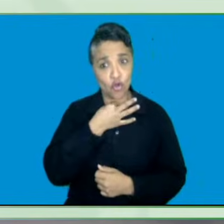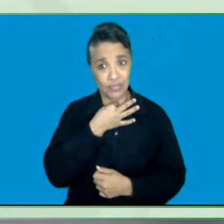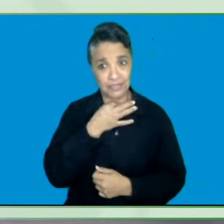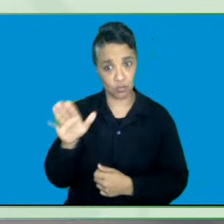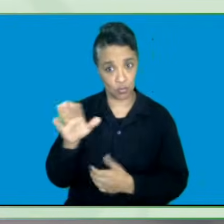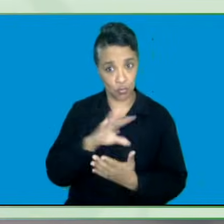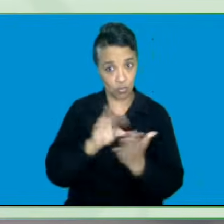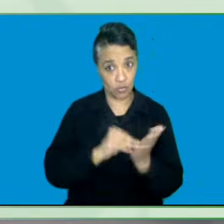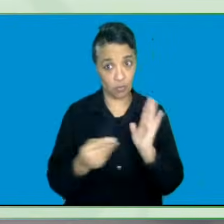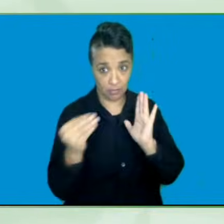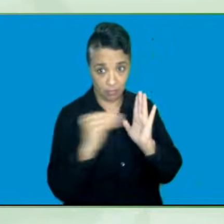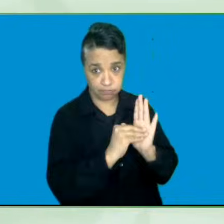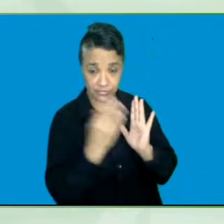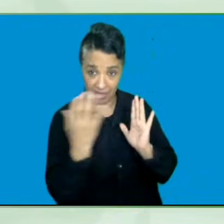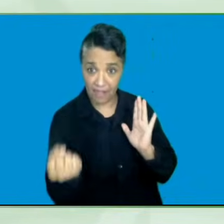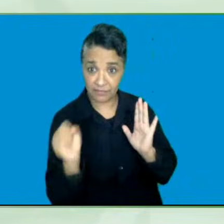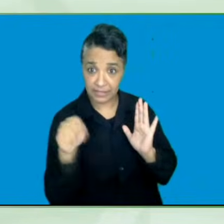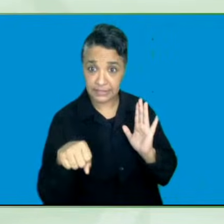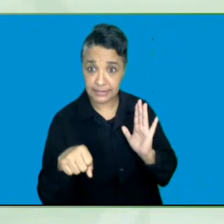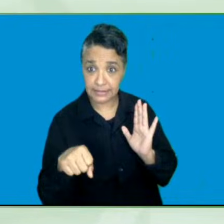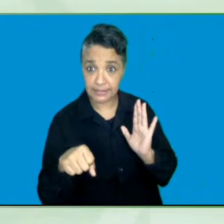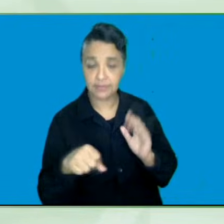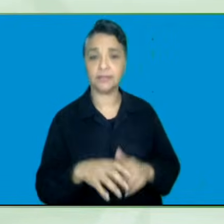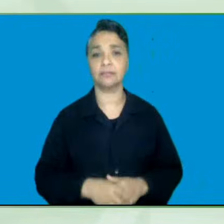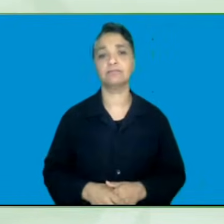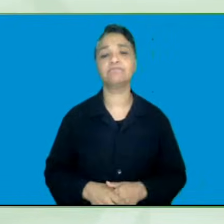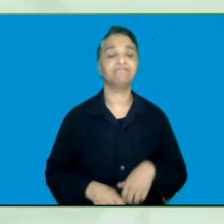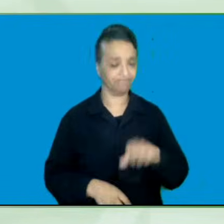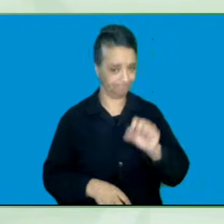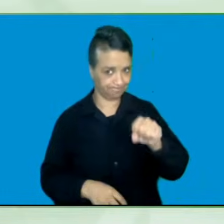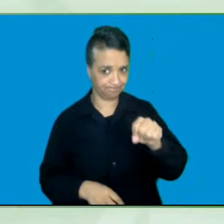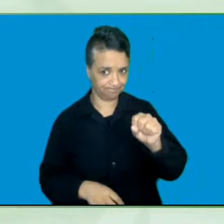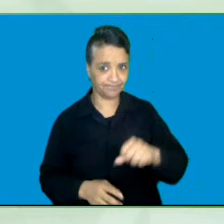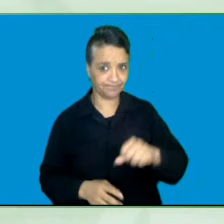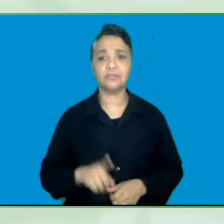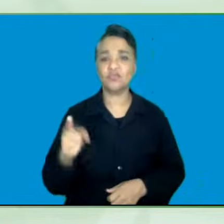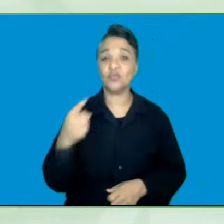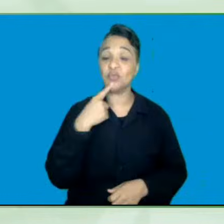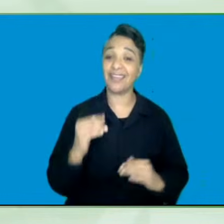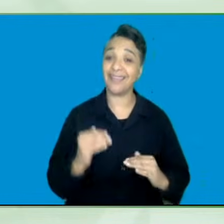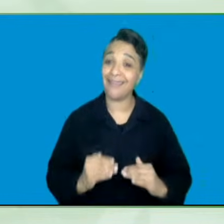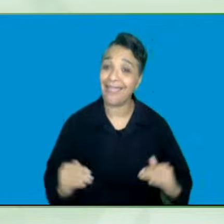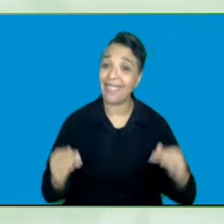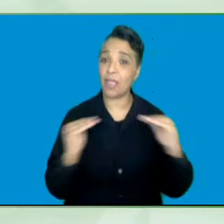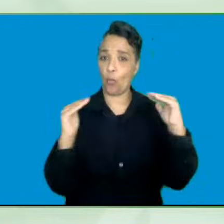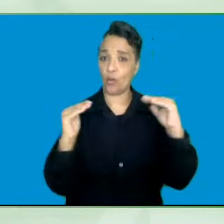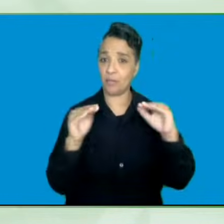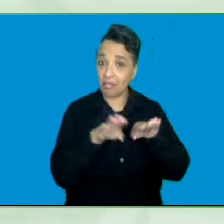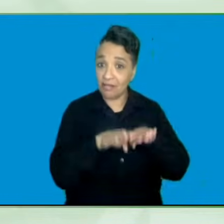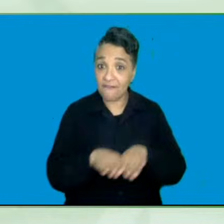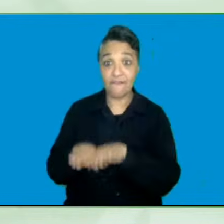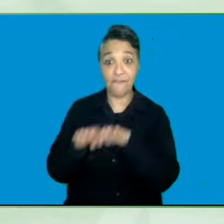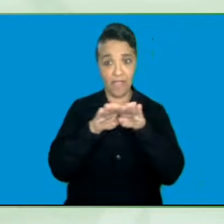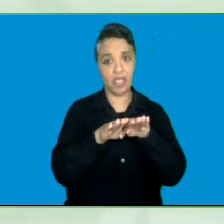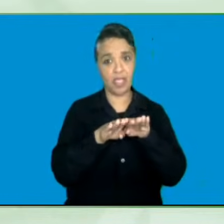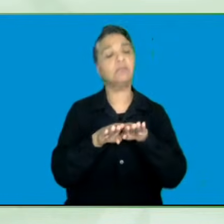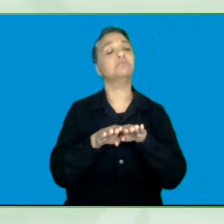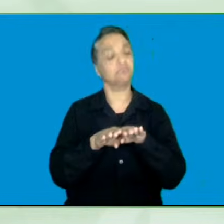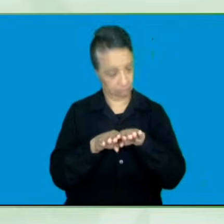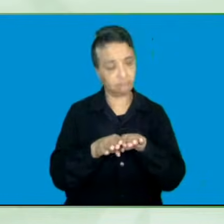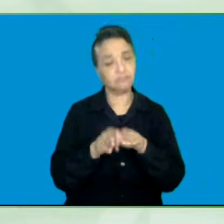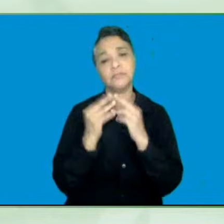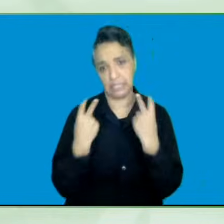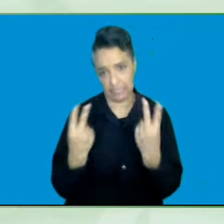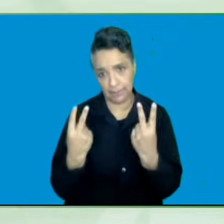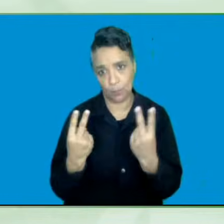report? Yeah, I mean, you mentioned equitable and fair, and I think that's a great place to start. I mean,